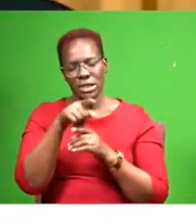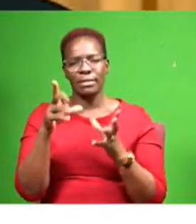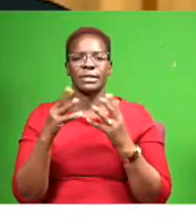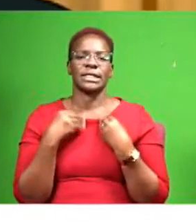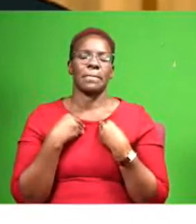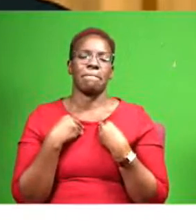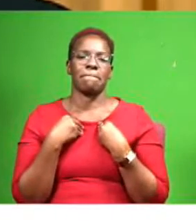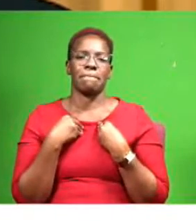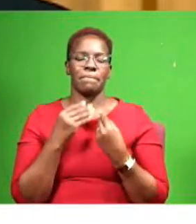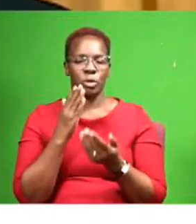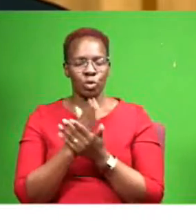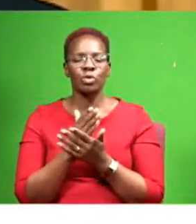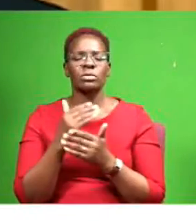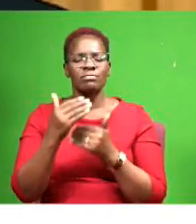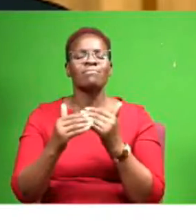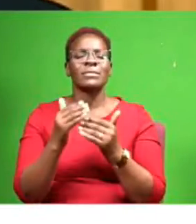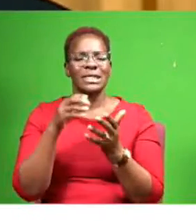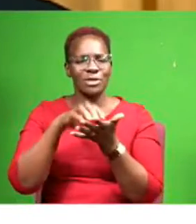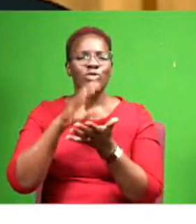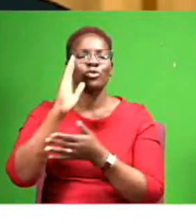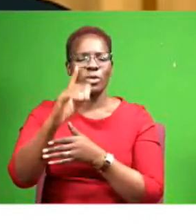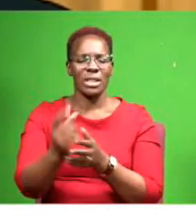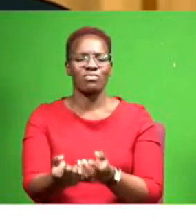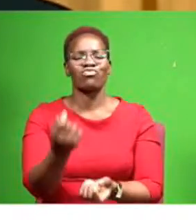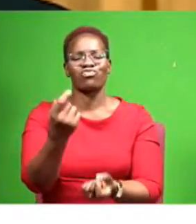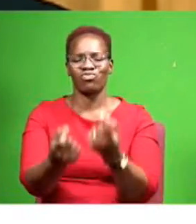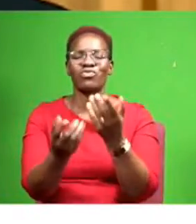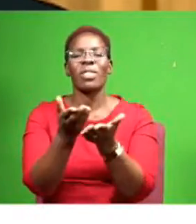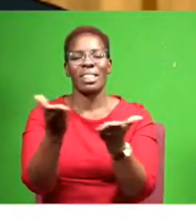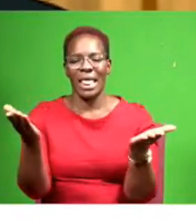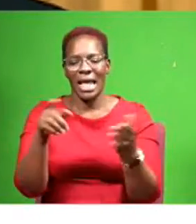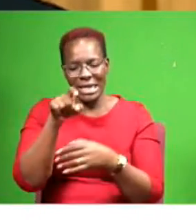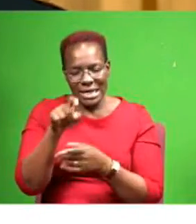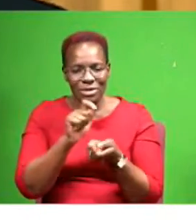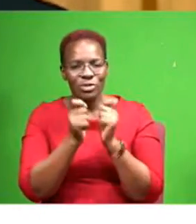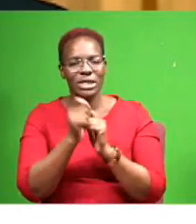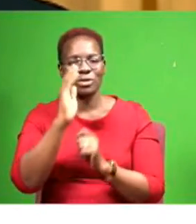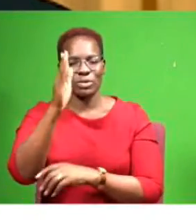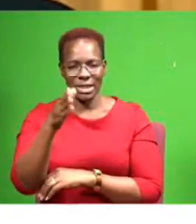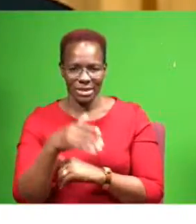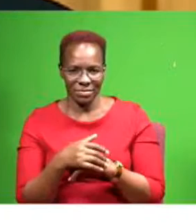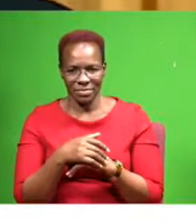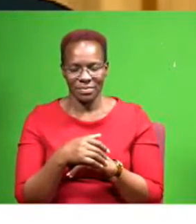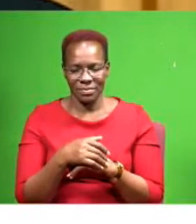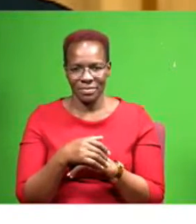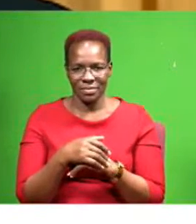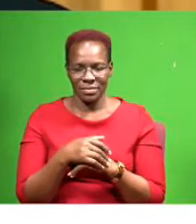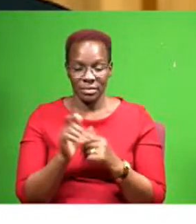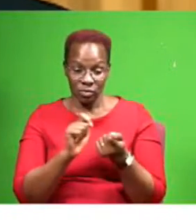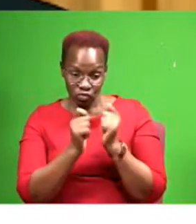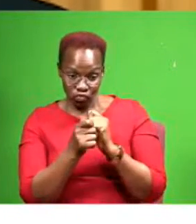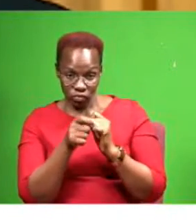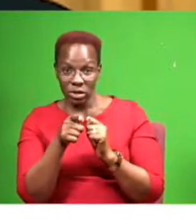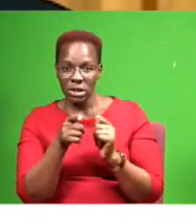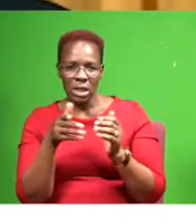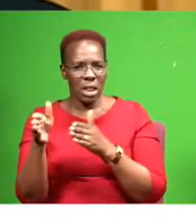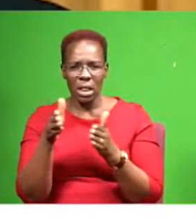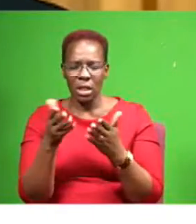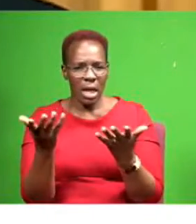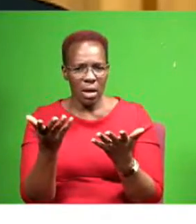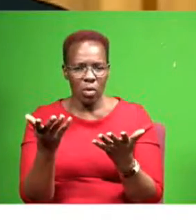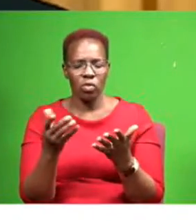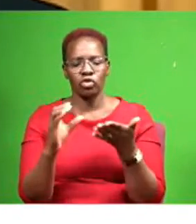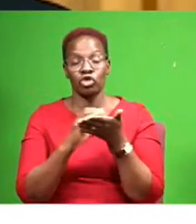fact that there will be situations in which there will be need to amend the Constitution. The amendment provisions in